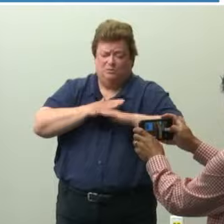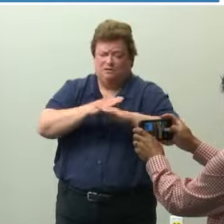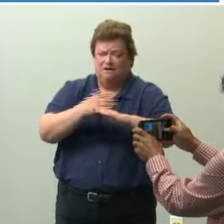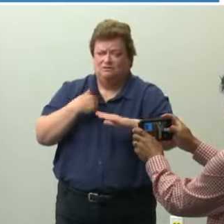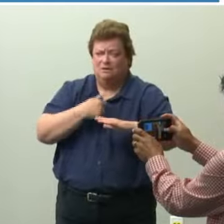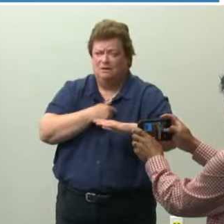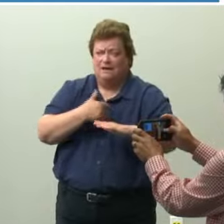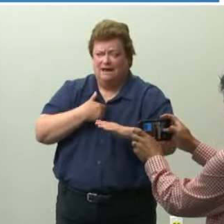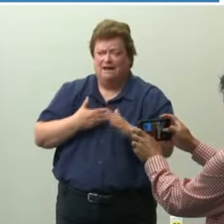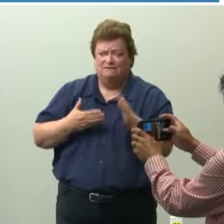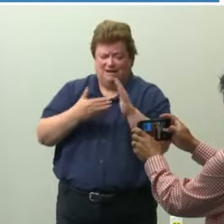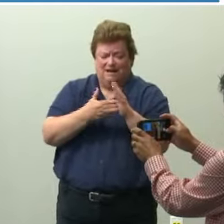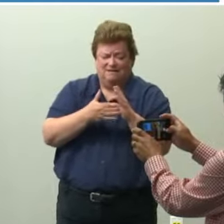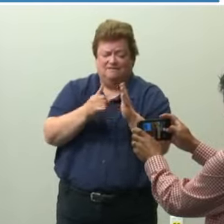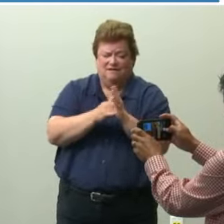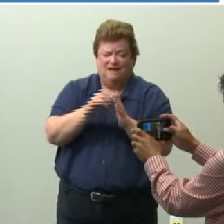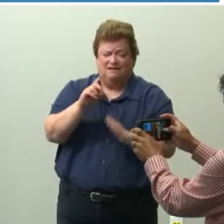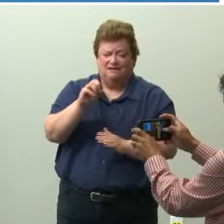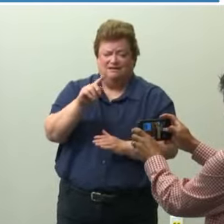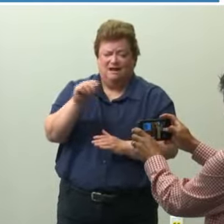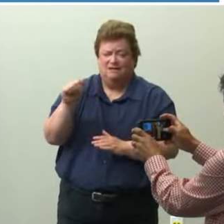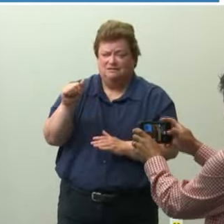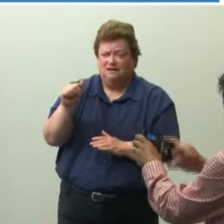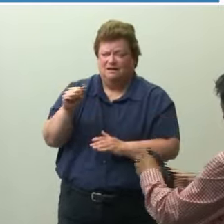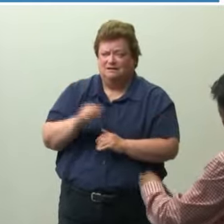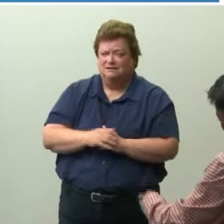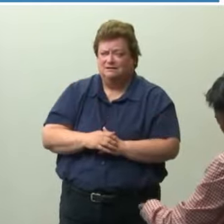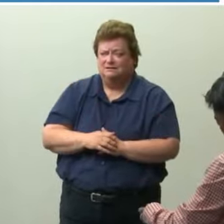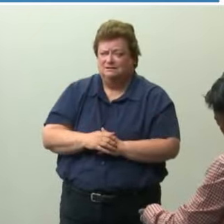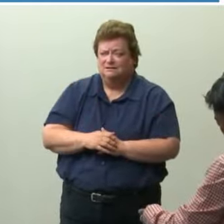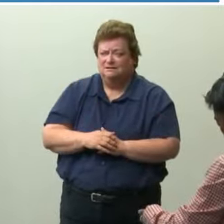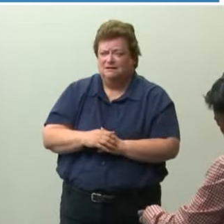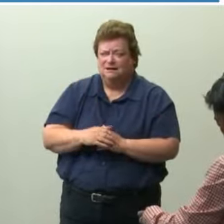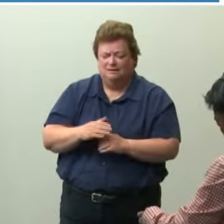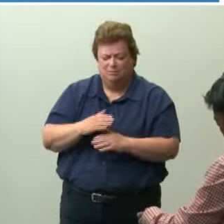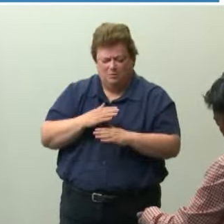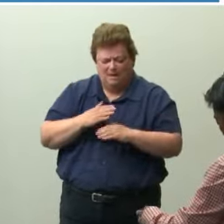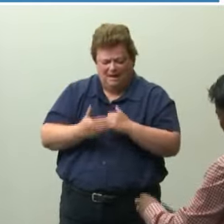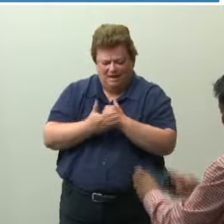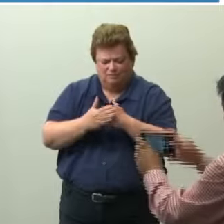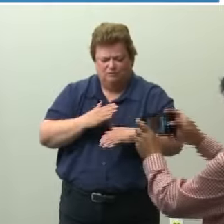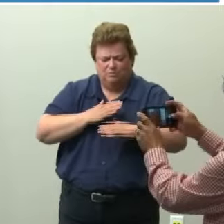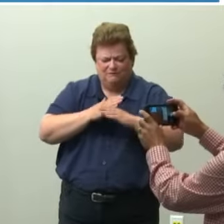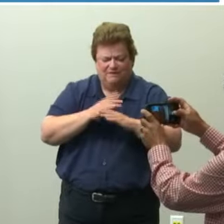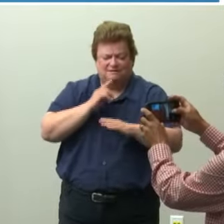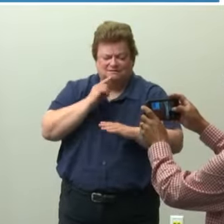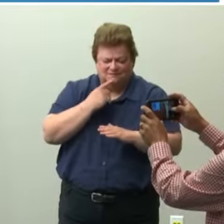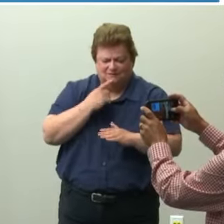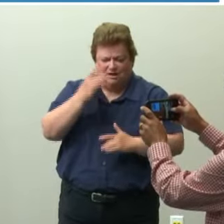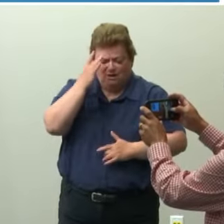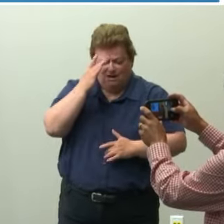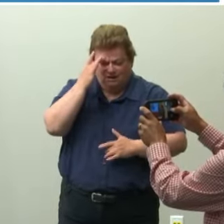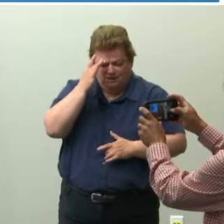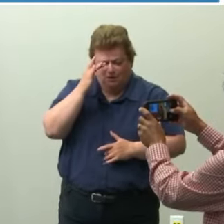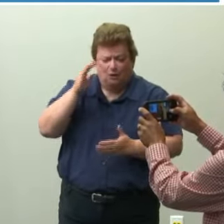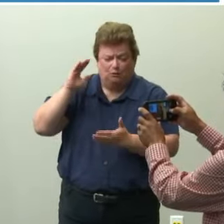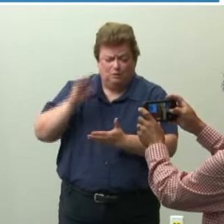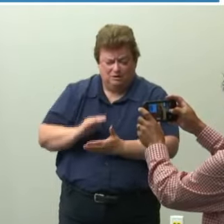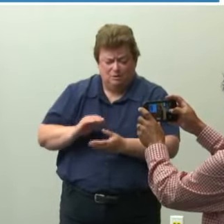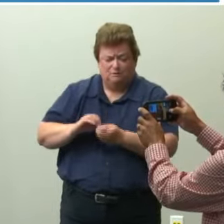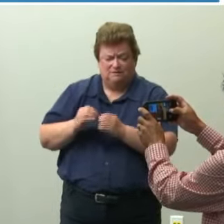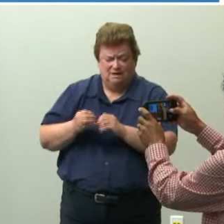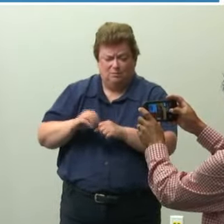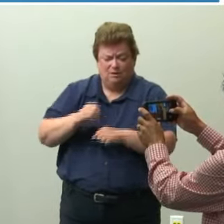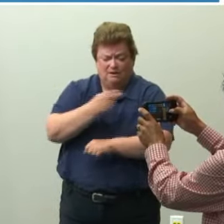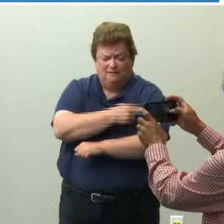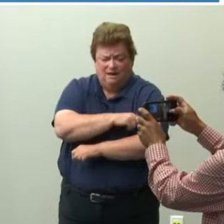have against the Delta variant. Vaccination helps prevent severe illness, reduces hospitalizations, and